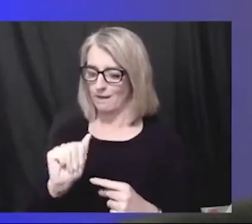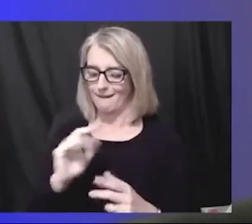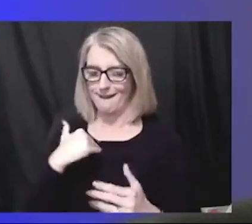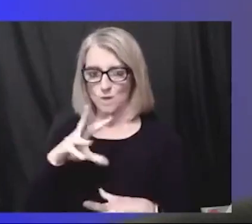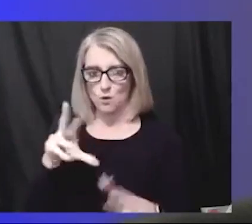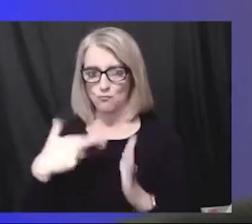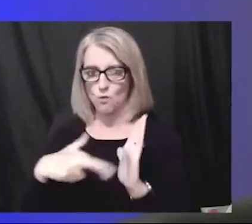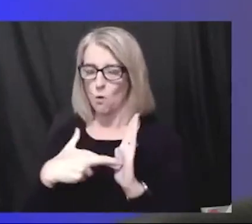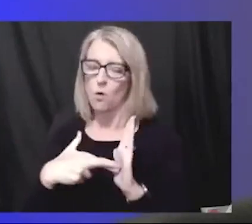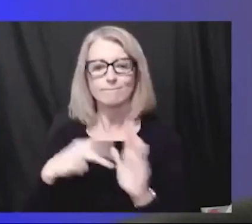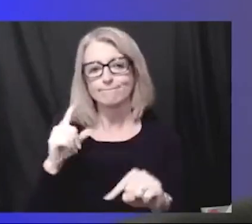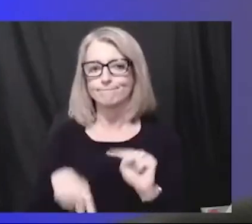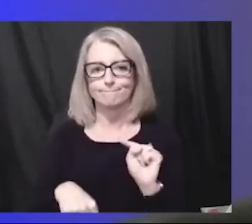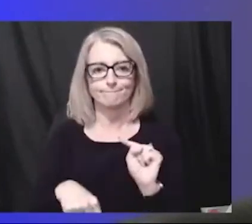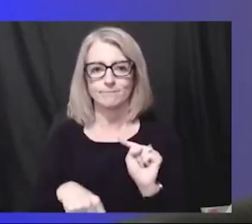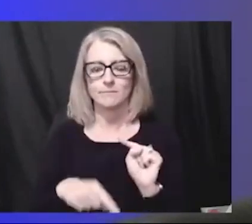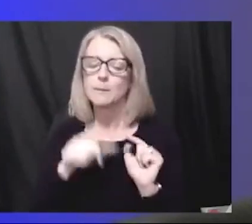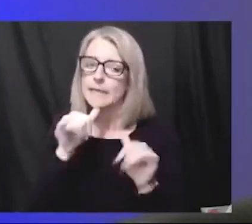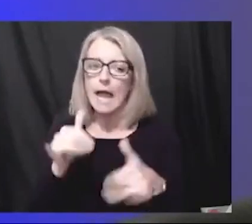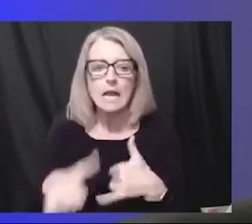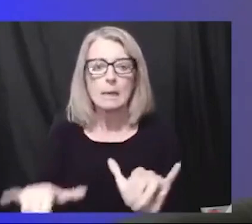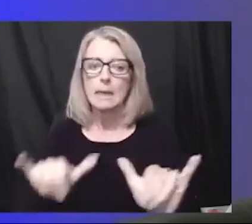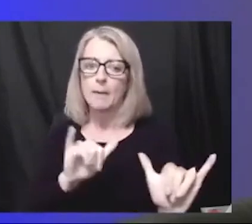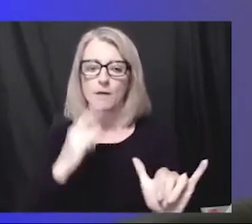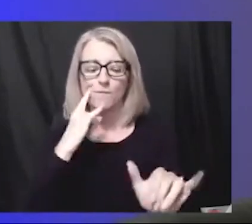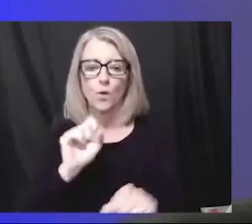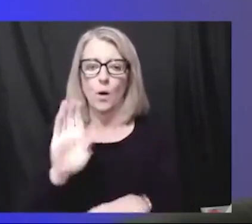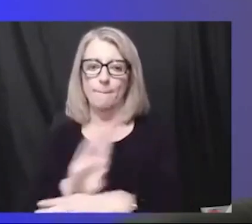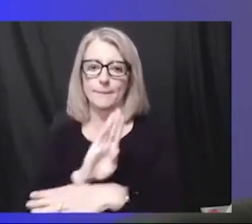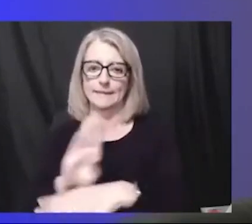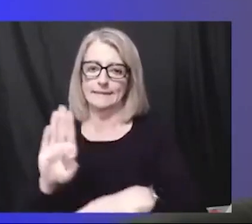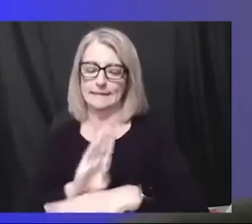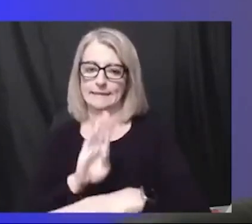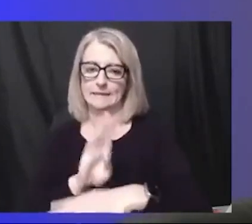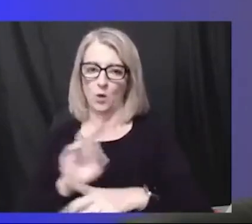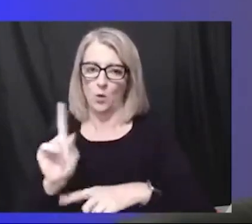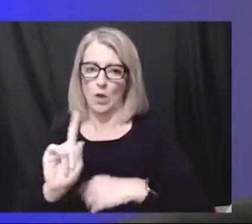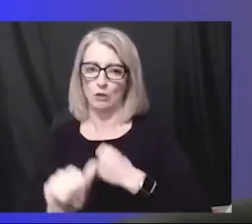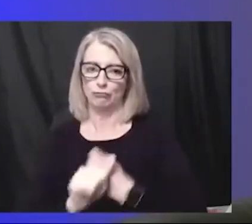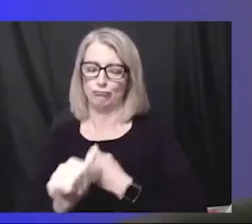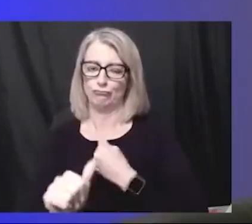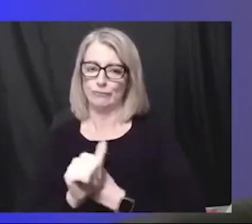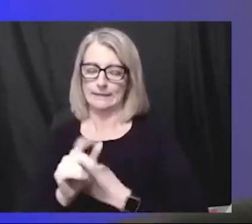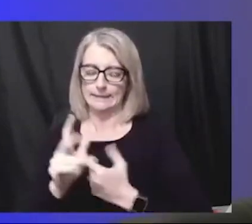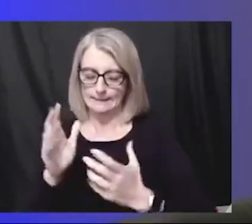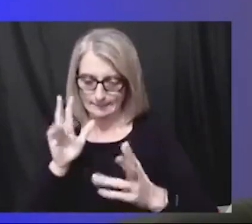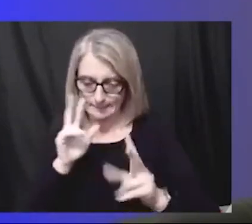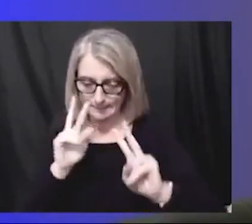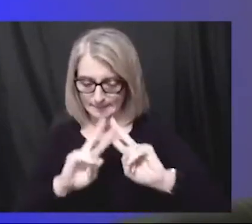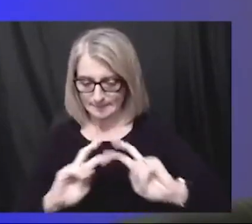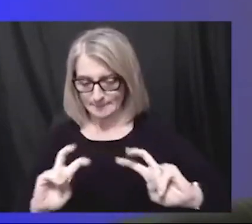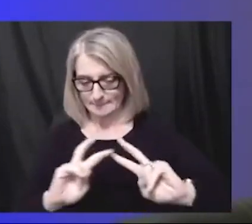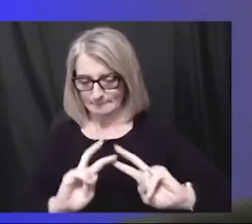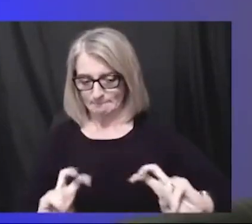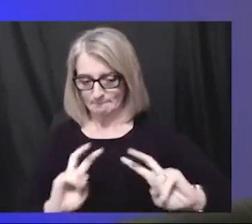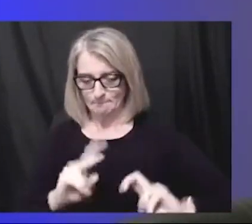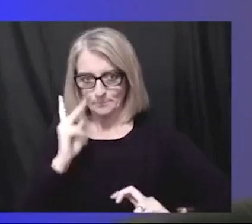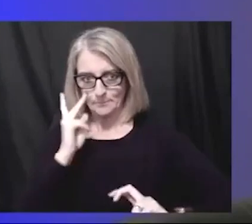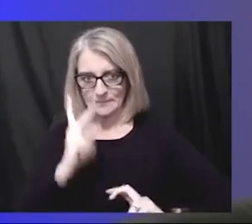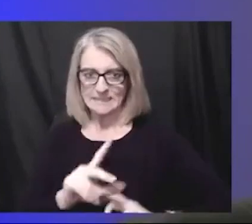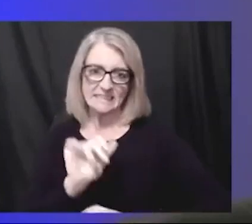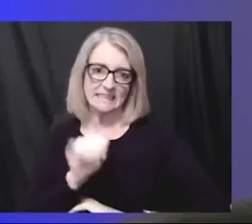right? You're going to live with the consequences of that. What are the consequences of getting so sick with COVID-19? We know that hospitalized patients